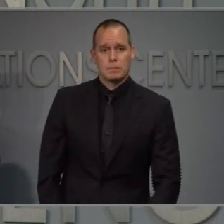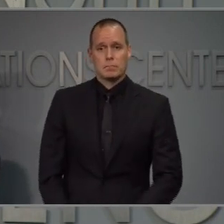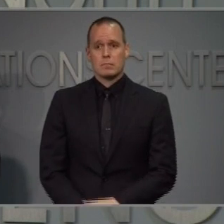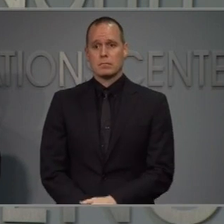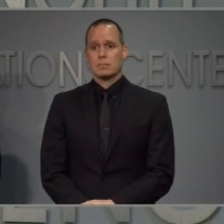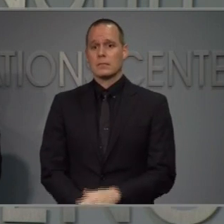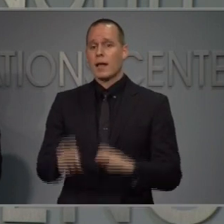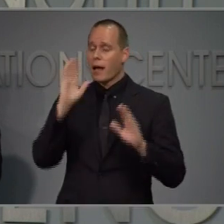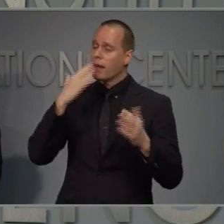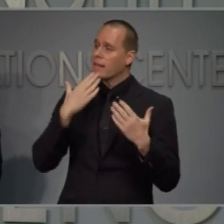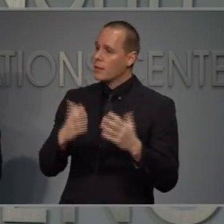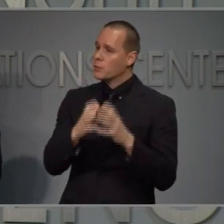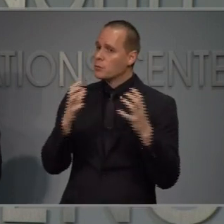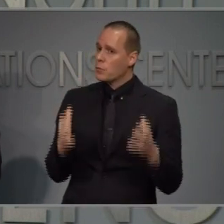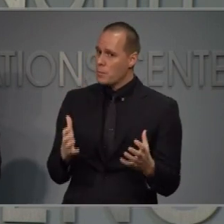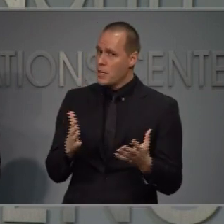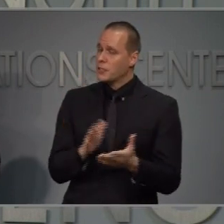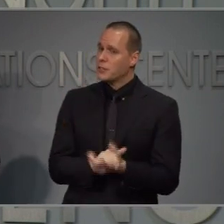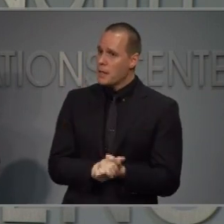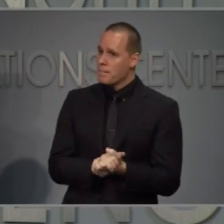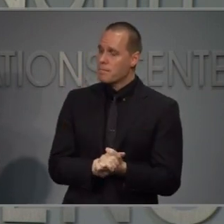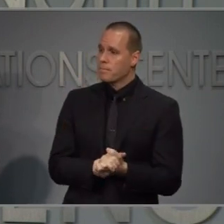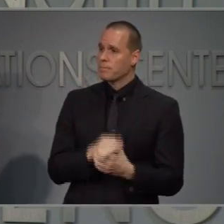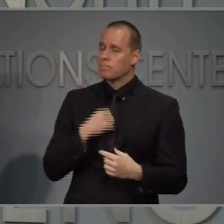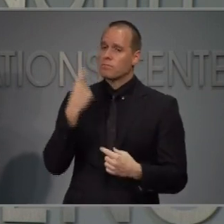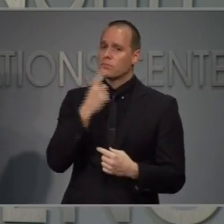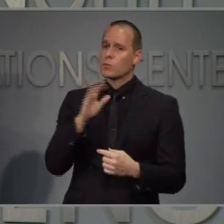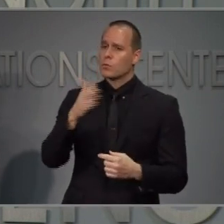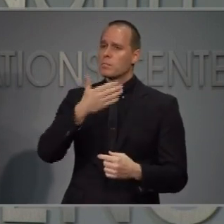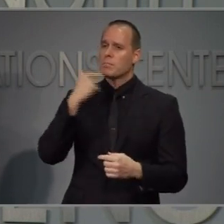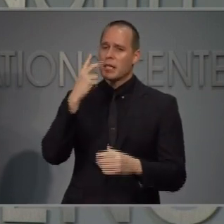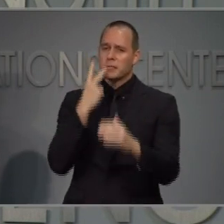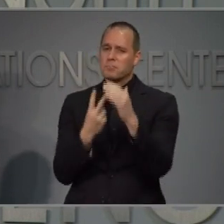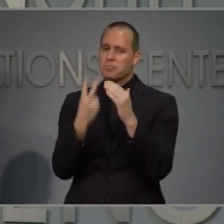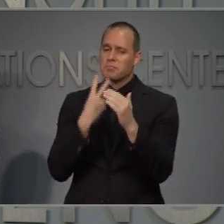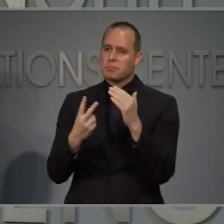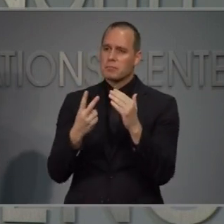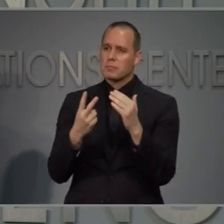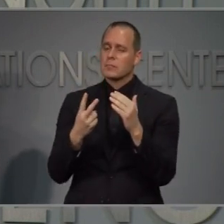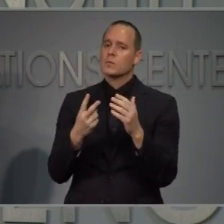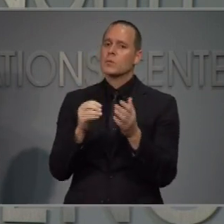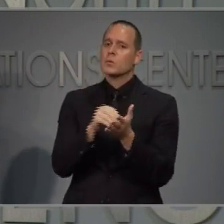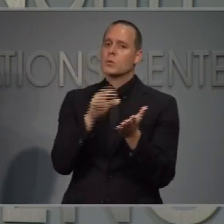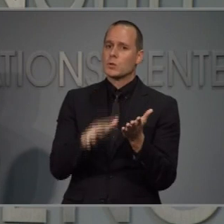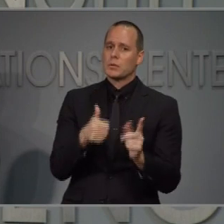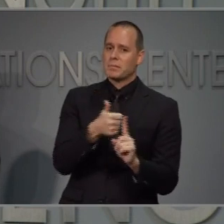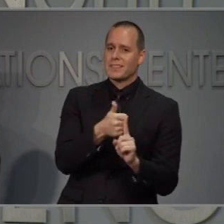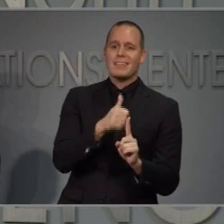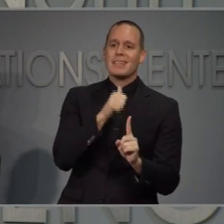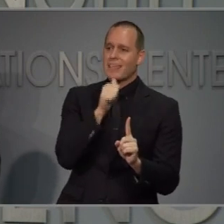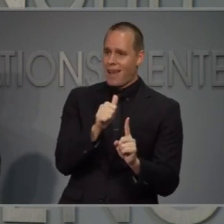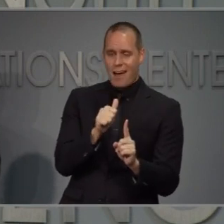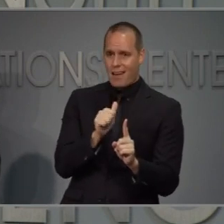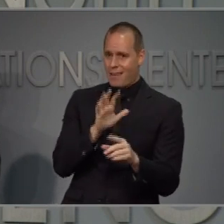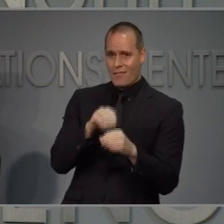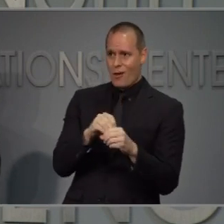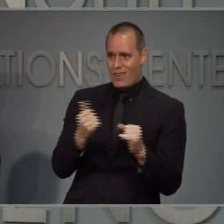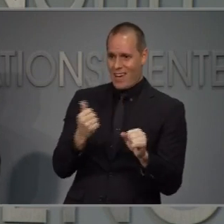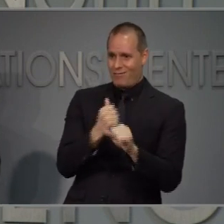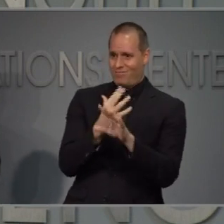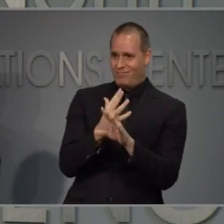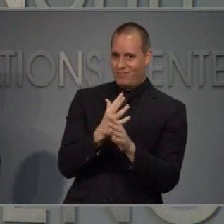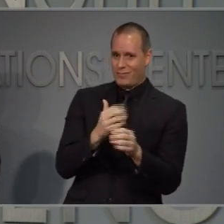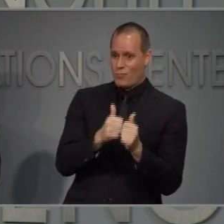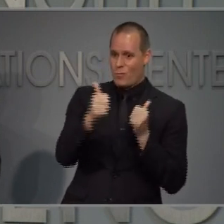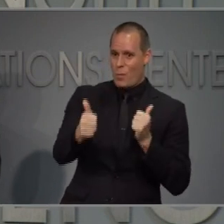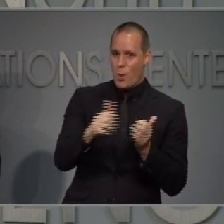Hi, thank you so much. I wonder what your best estimate is of the number of students who are not engaged in remote learning now, and what